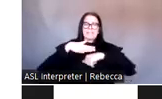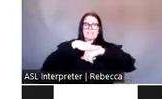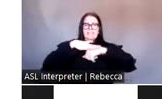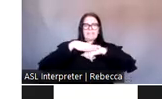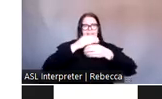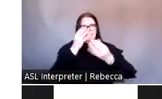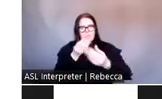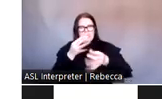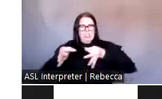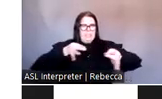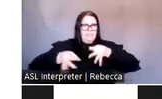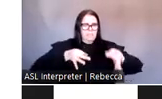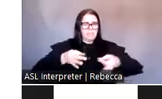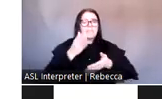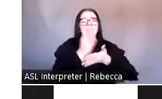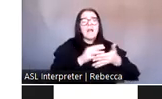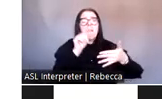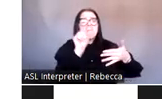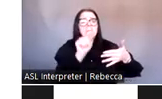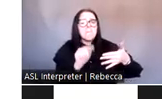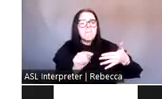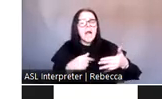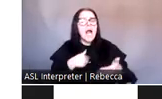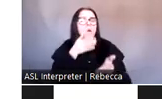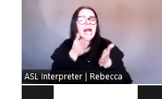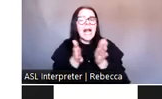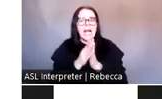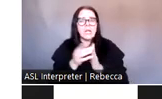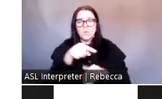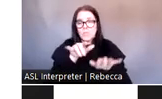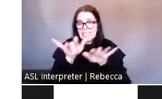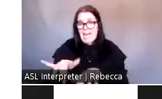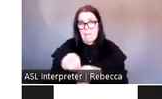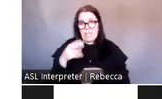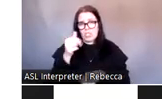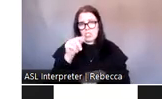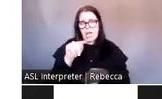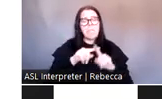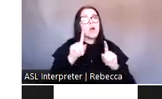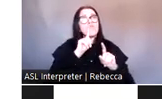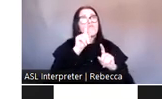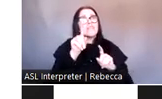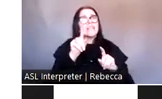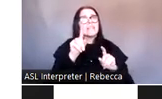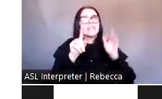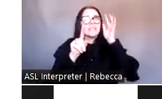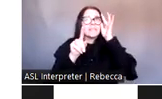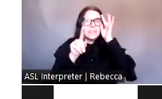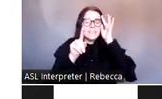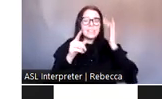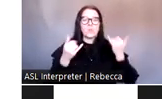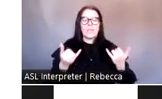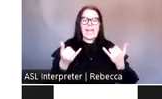places where I'm going to ask you to type some thoughts into the chat, but I just want you to just be aware that there's a fair bit of information. I've tried